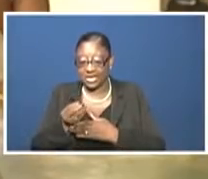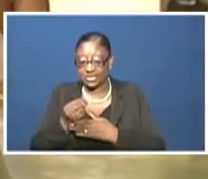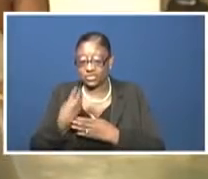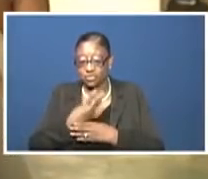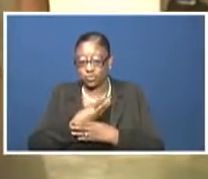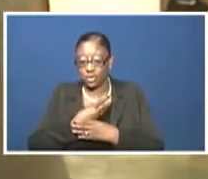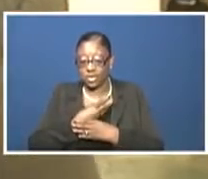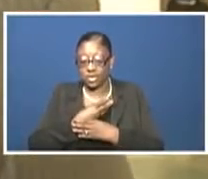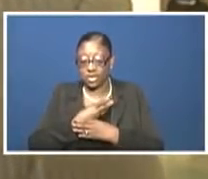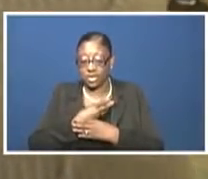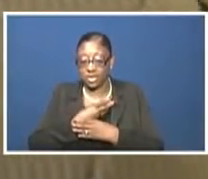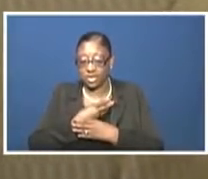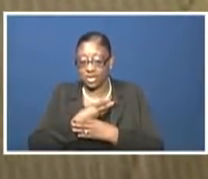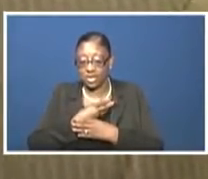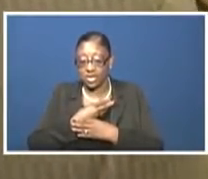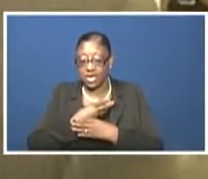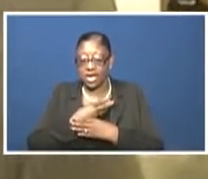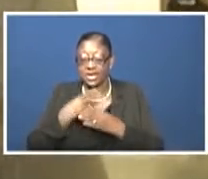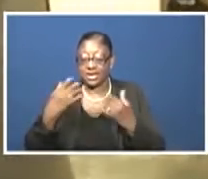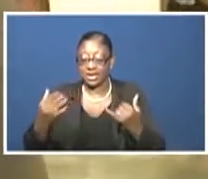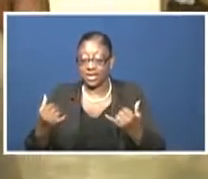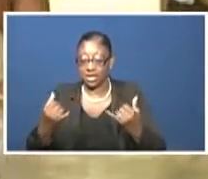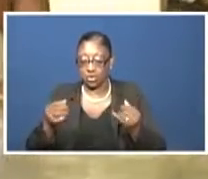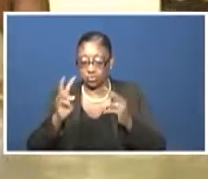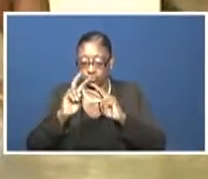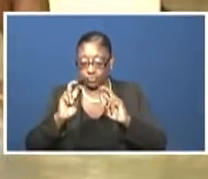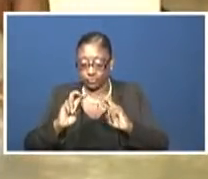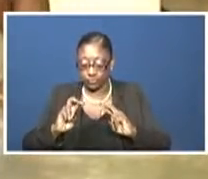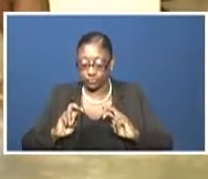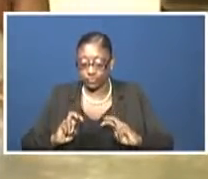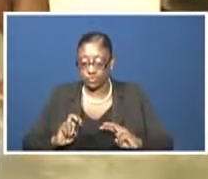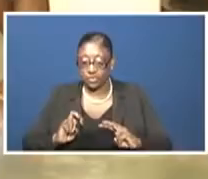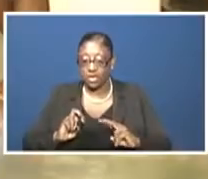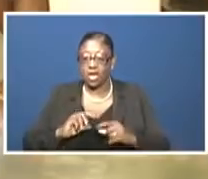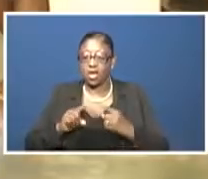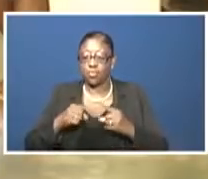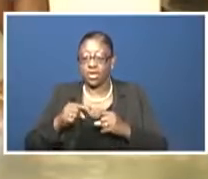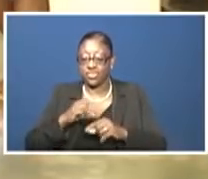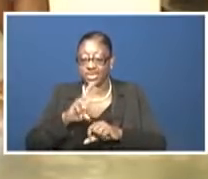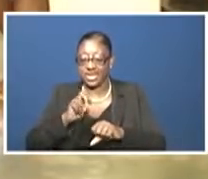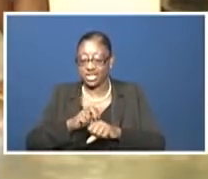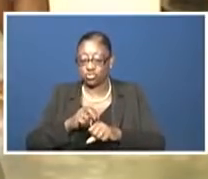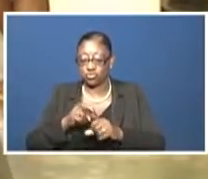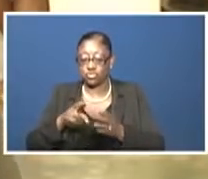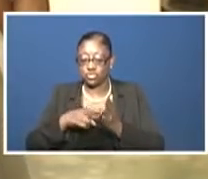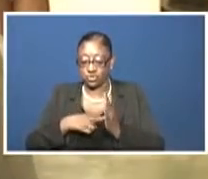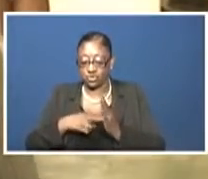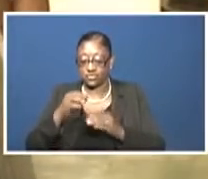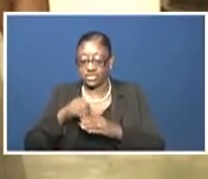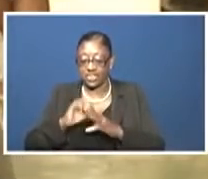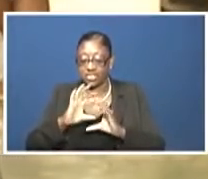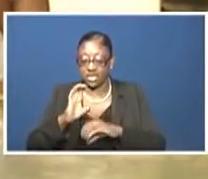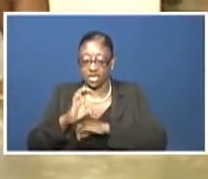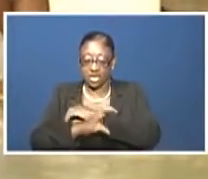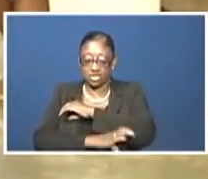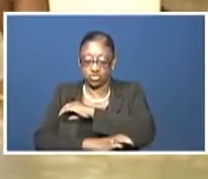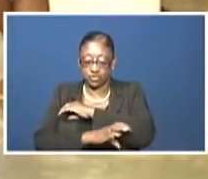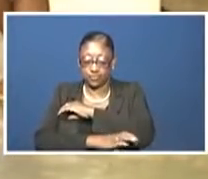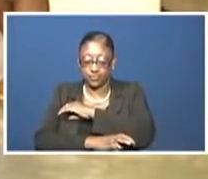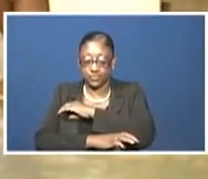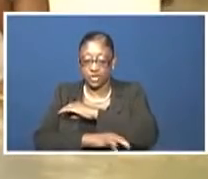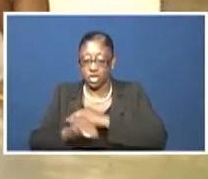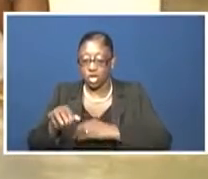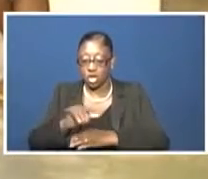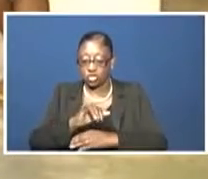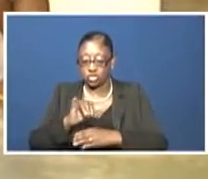ascertaining and doing an inventory of the natural water reserves within the country, and also